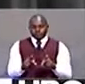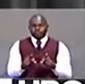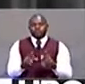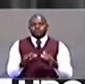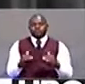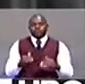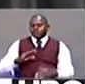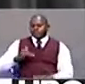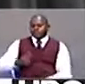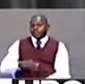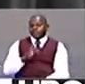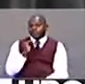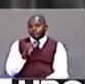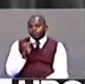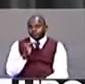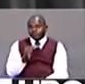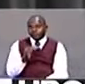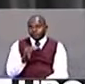Madam Speaker,